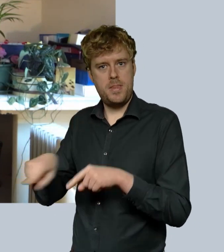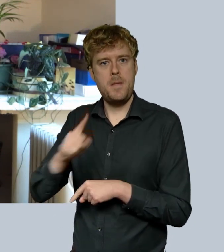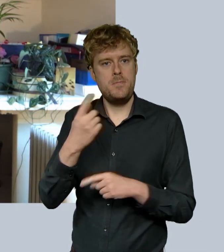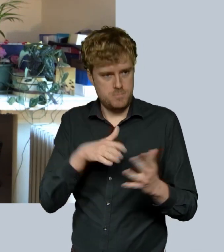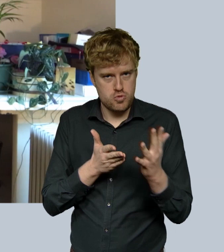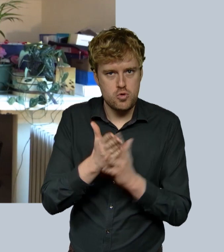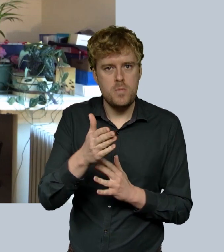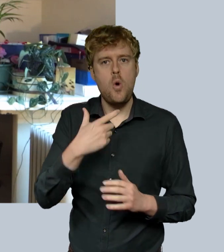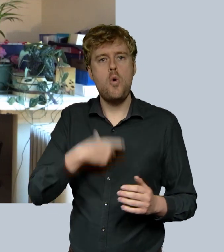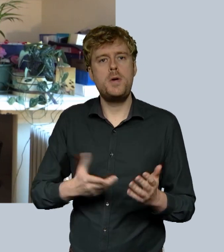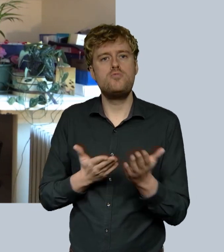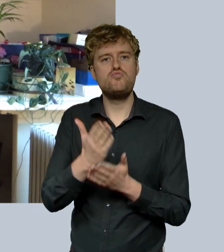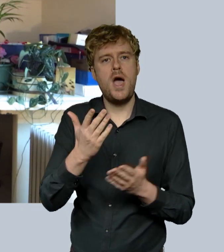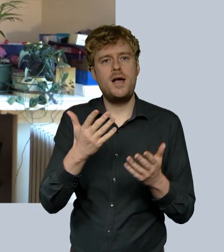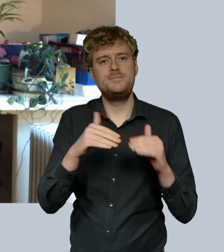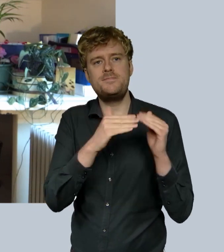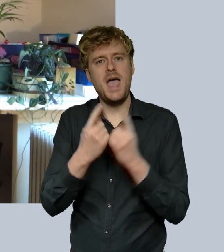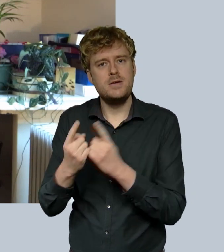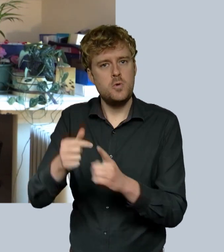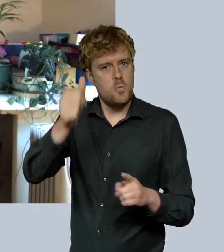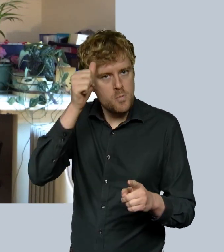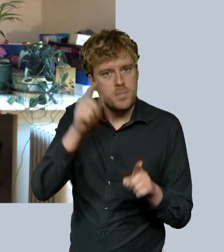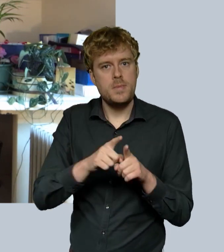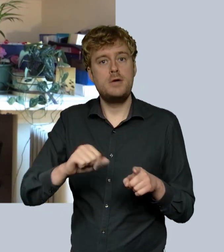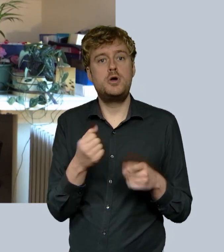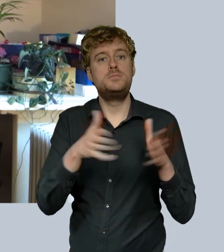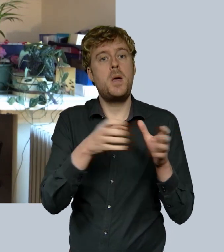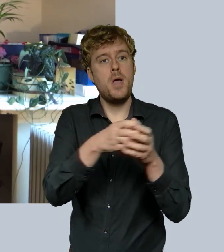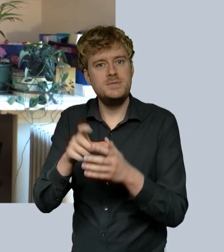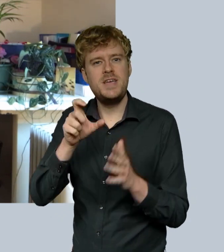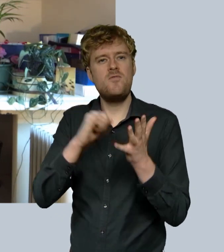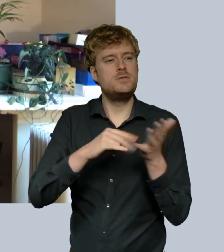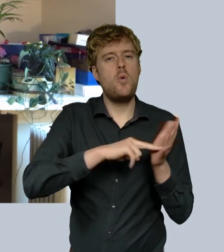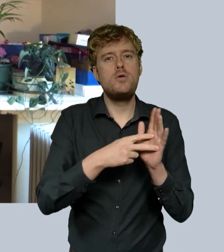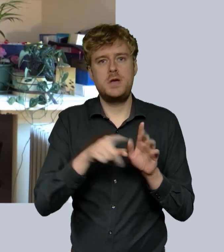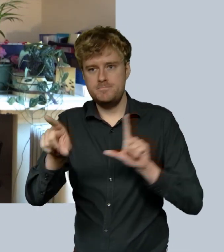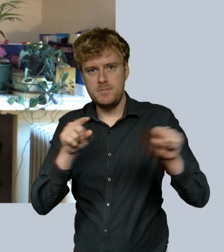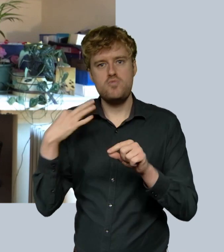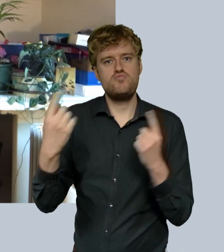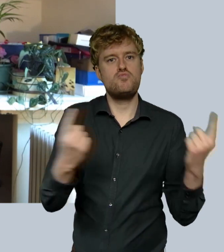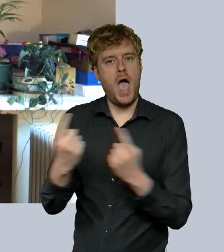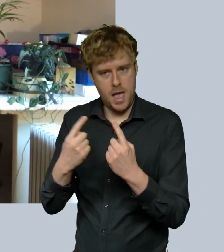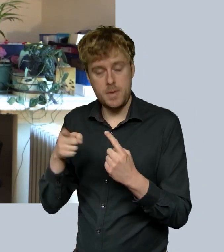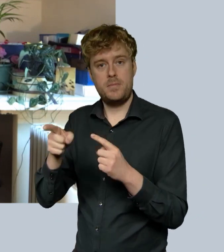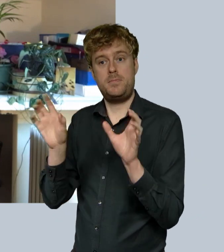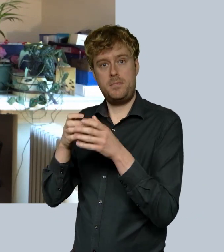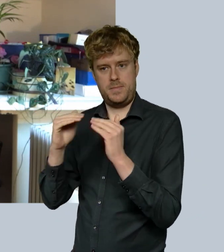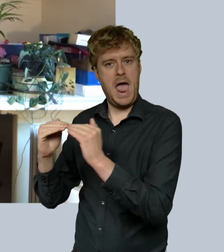from Scottish public bodies and civil society organisations. The members will work together as